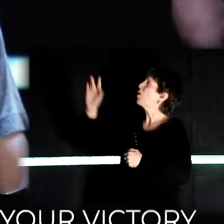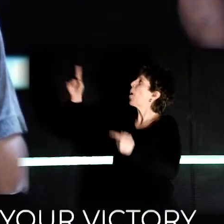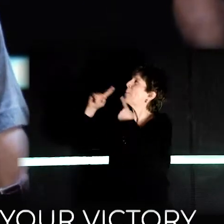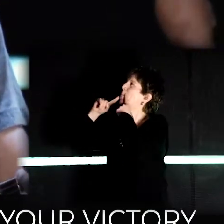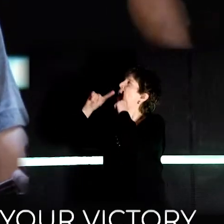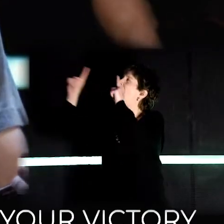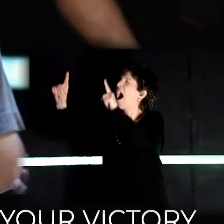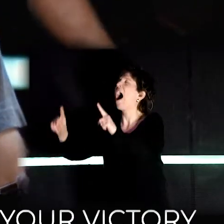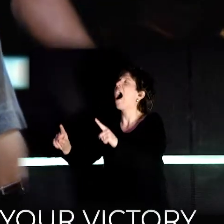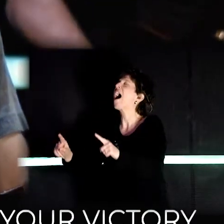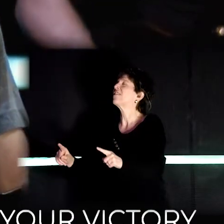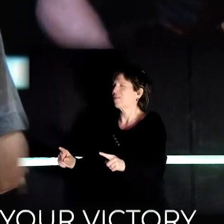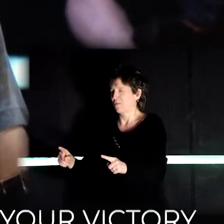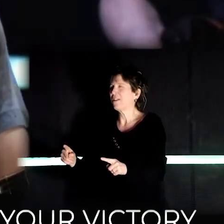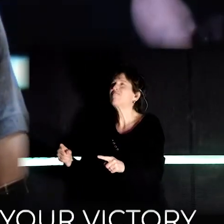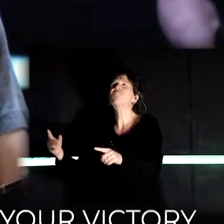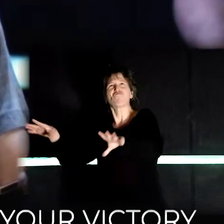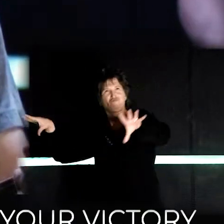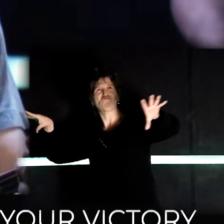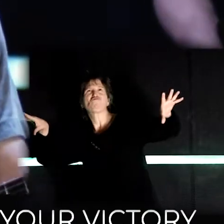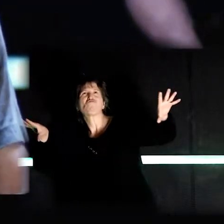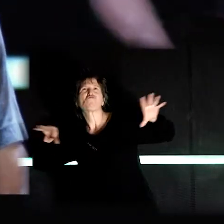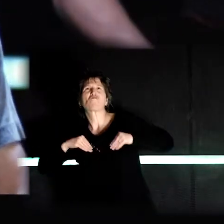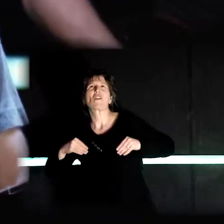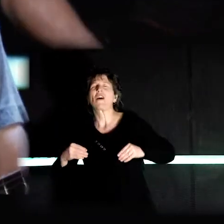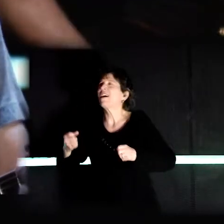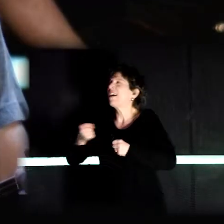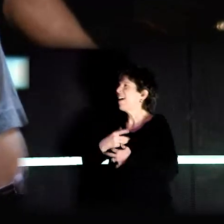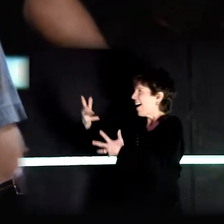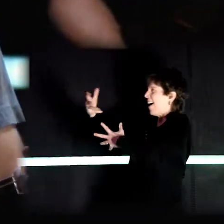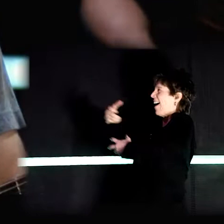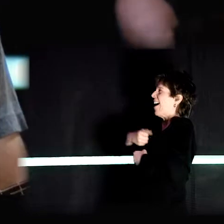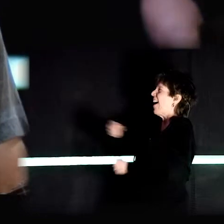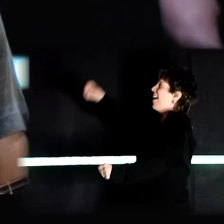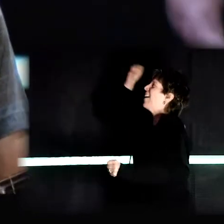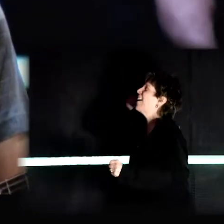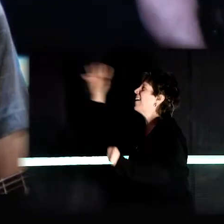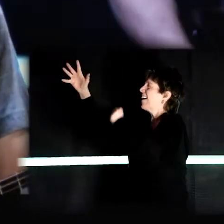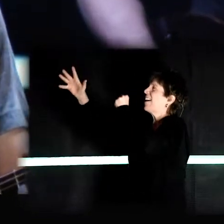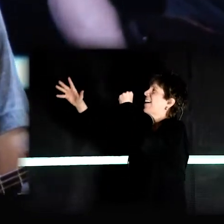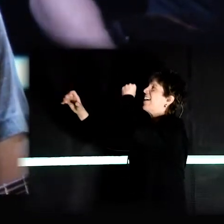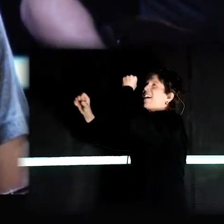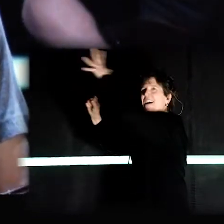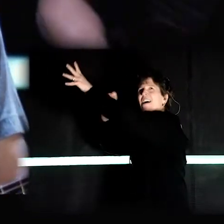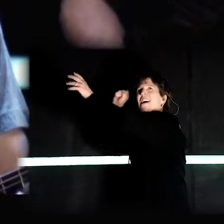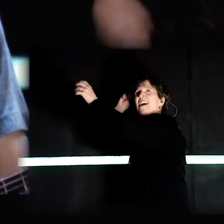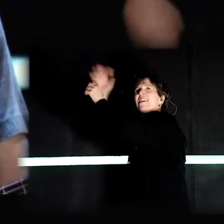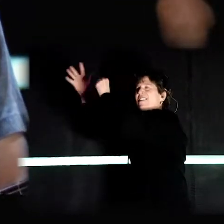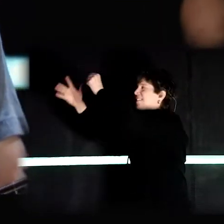all we are and we claim your victory. Let it arise.